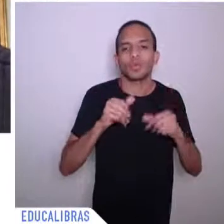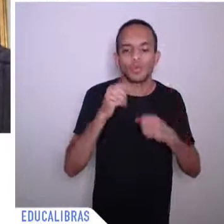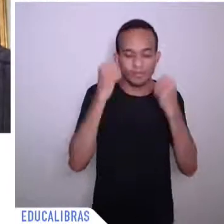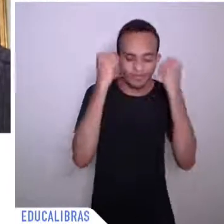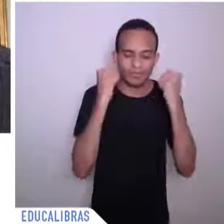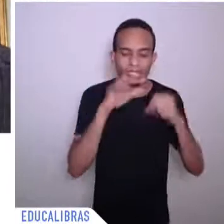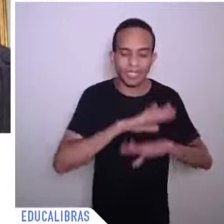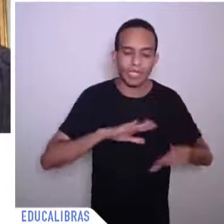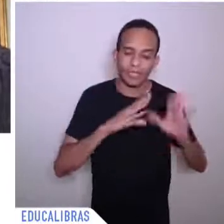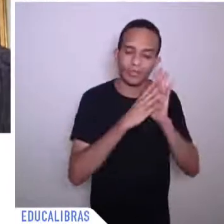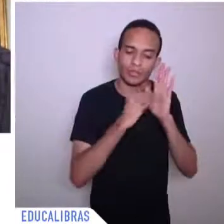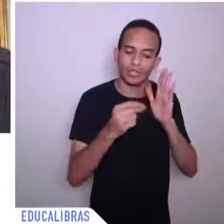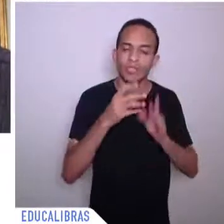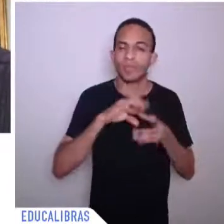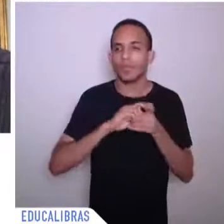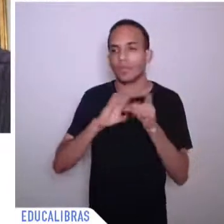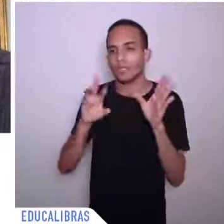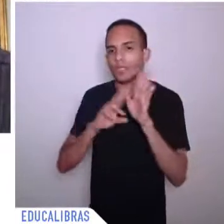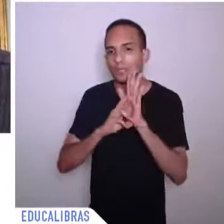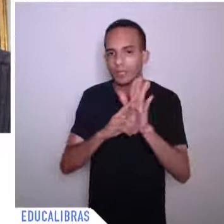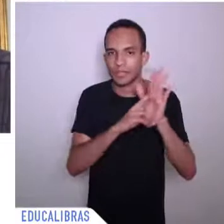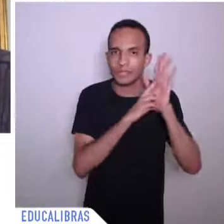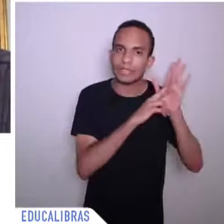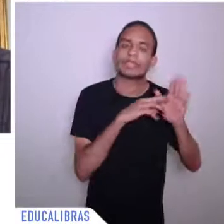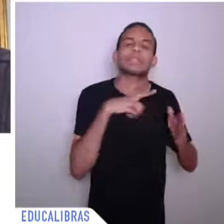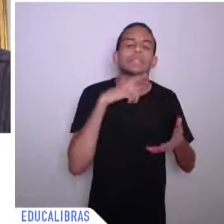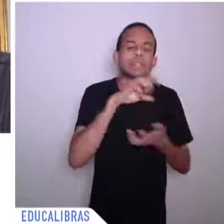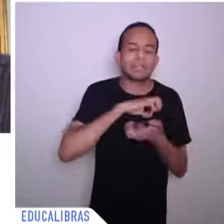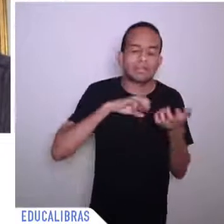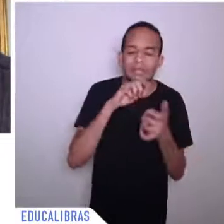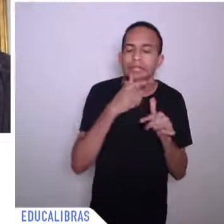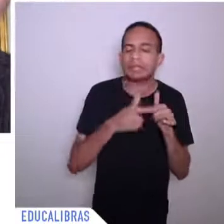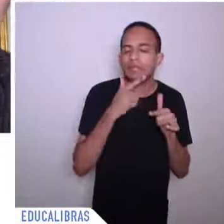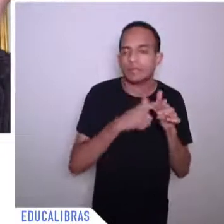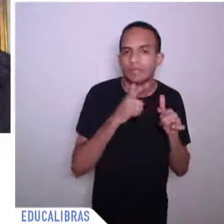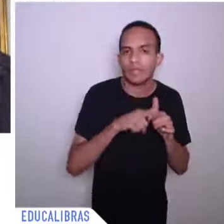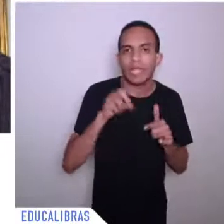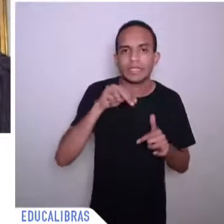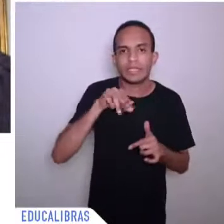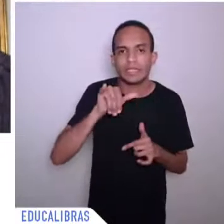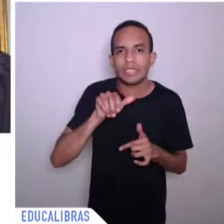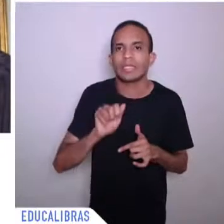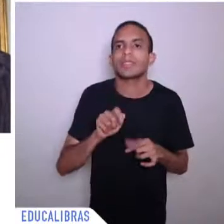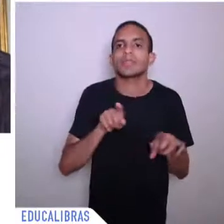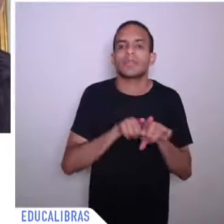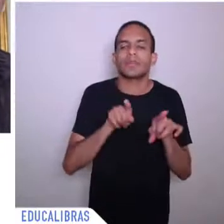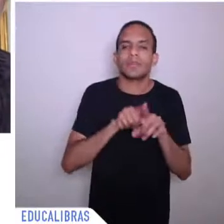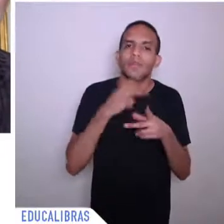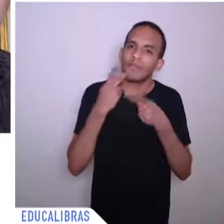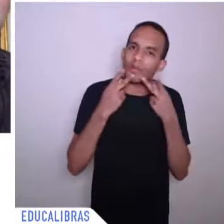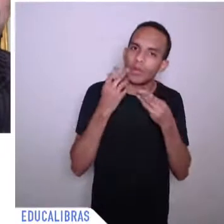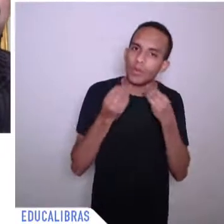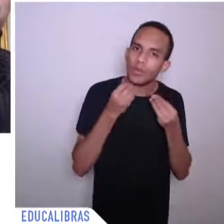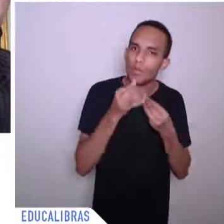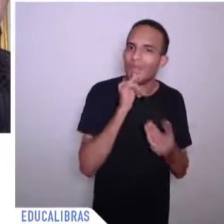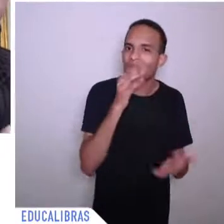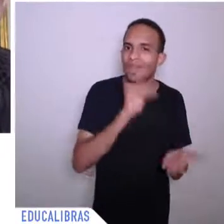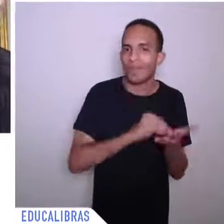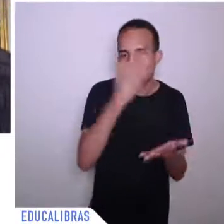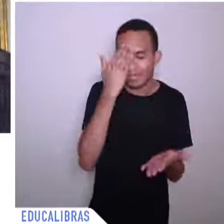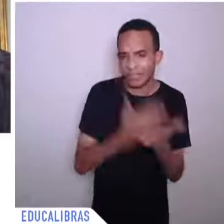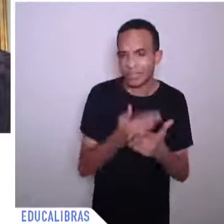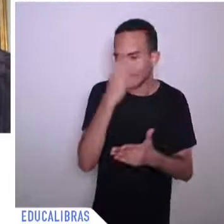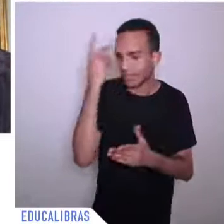said. All you say all pillars of democracy, of representative democracy, are at crisis. Nina also